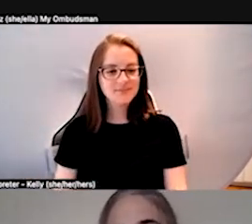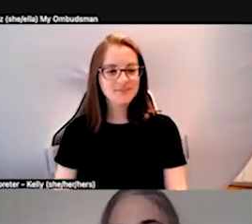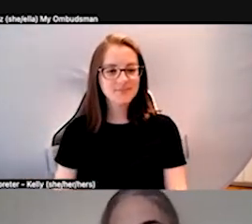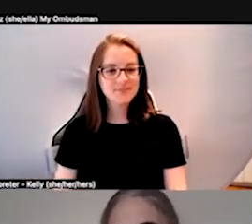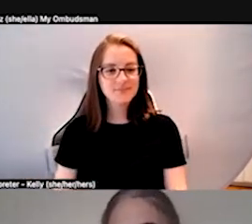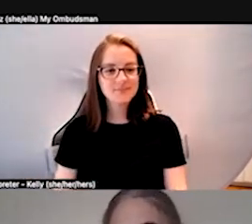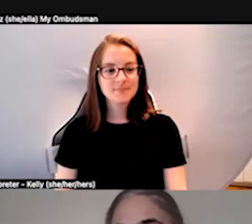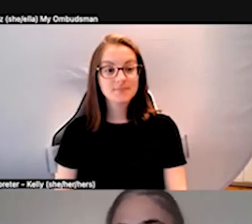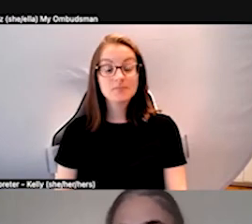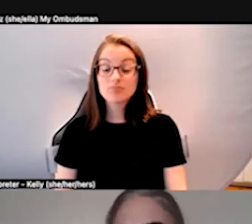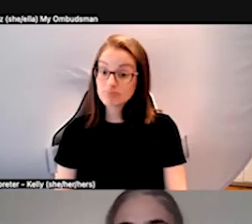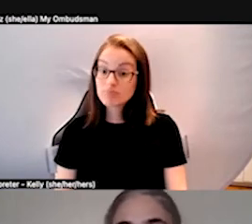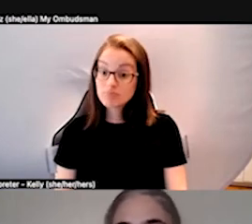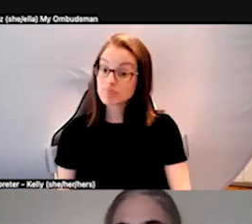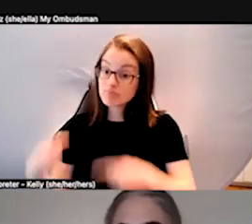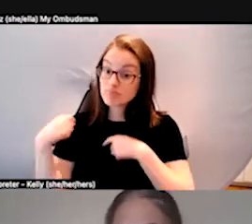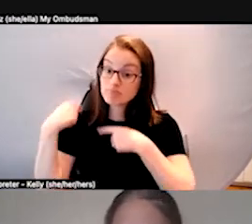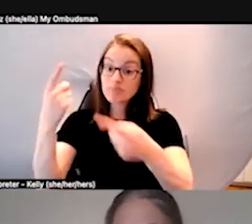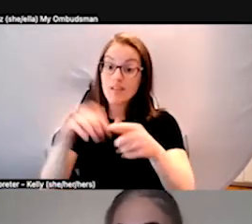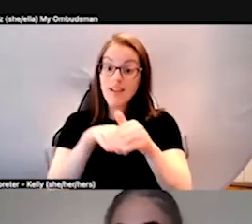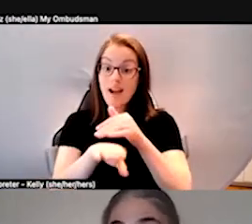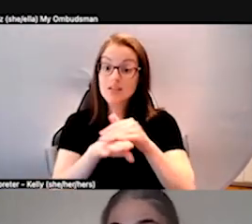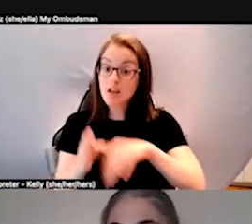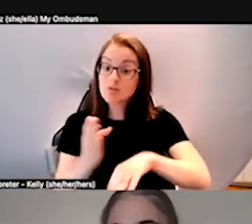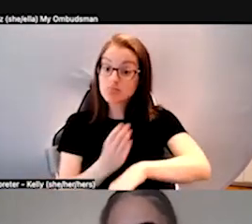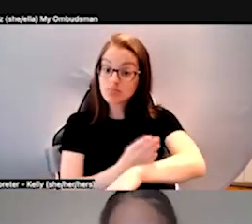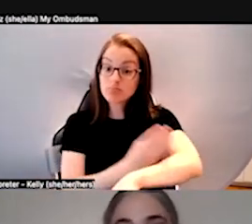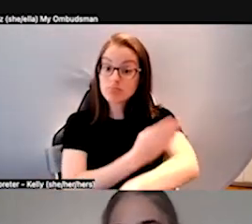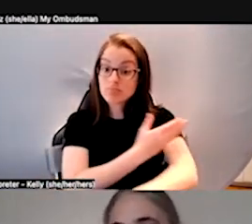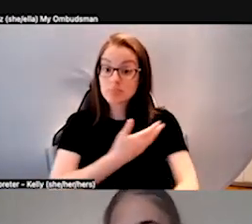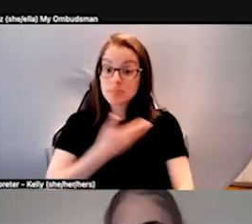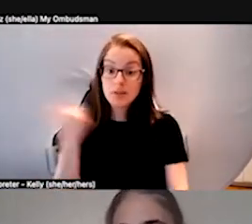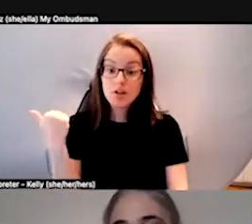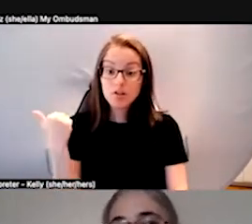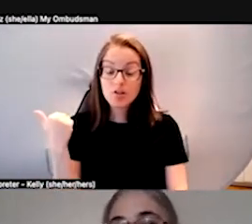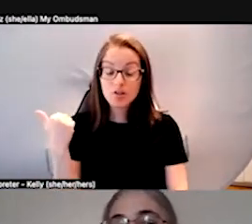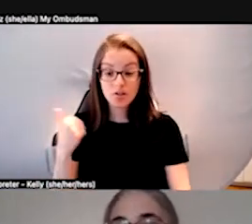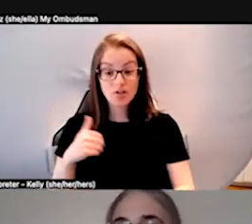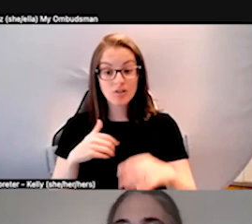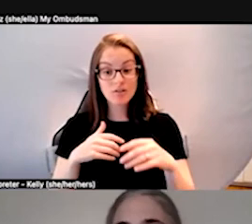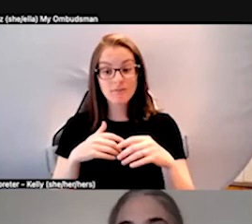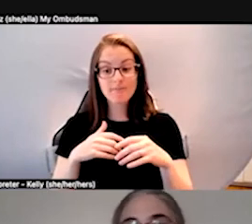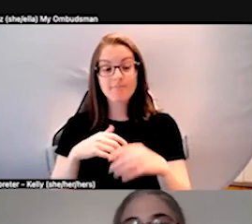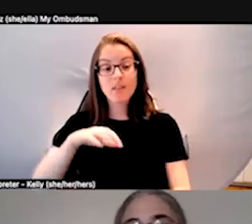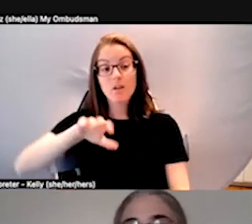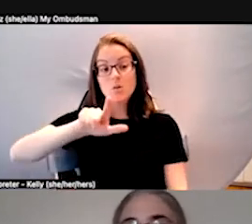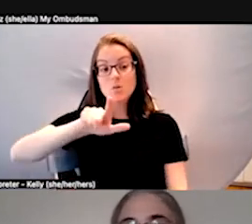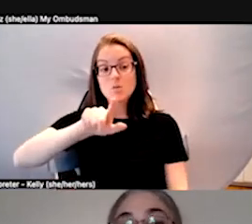Access has improved in a lot of places over time regarding state-based access. 24